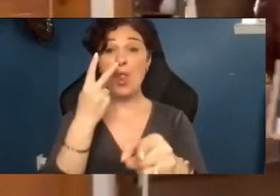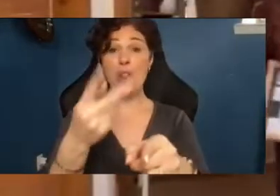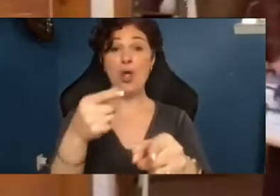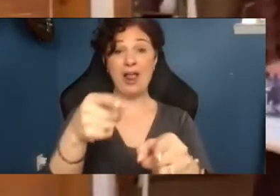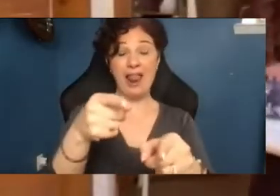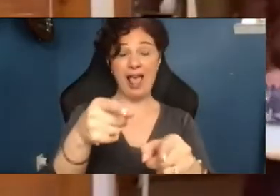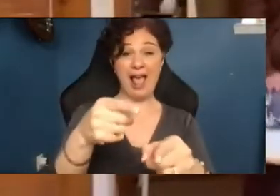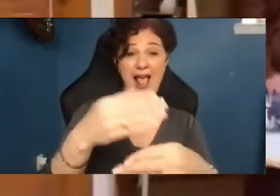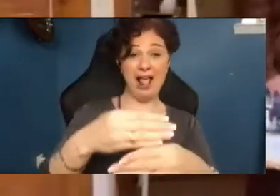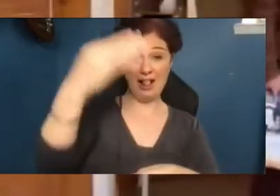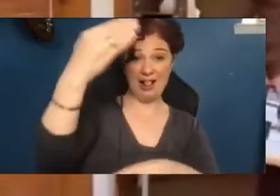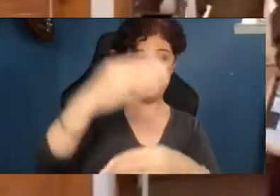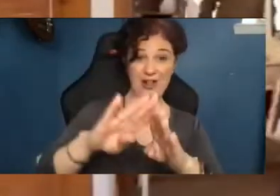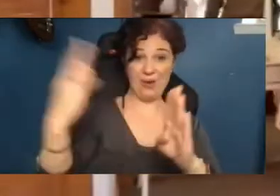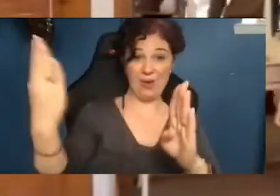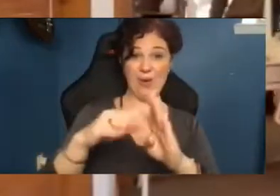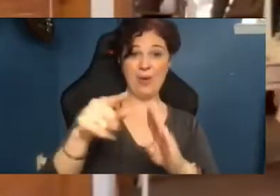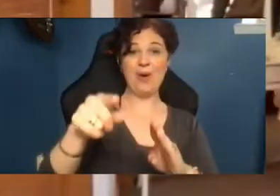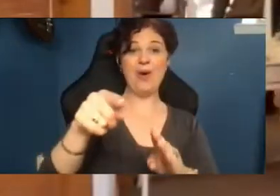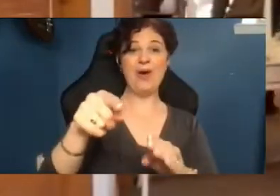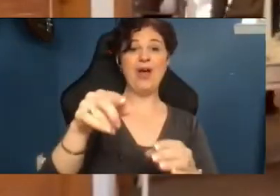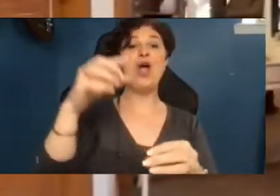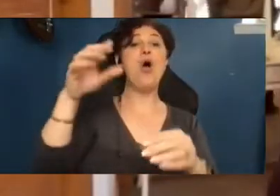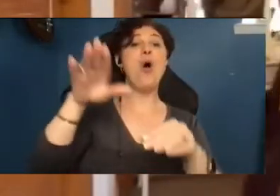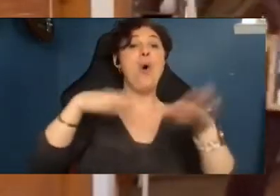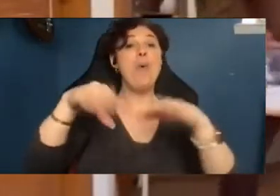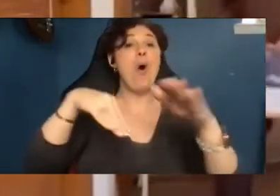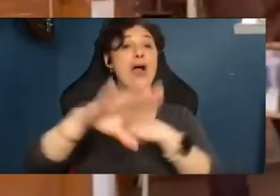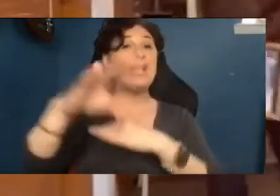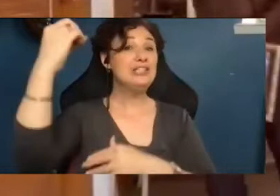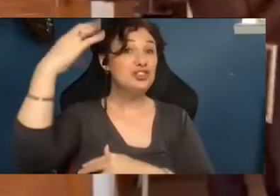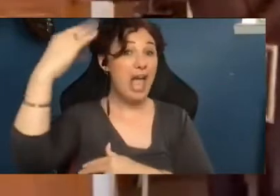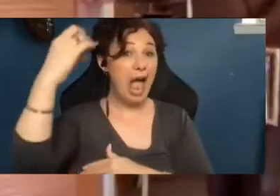boudoir. They build a walk-in shower,